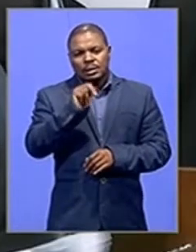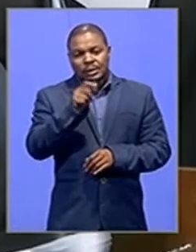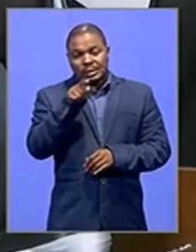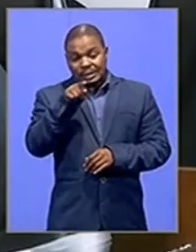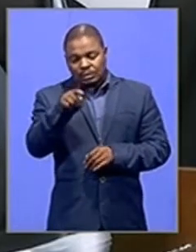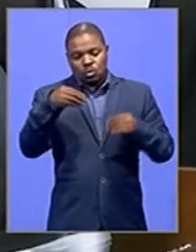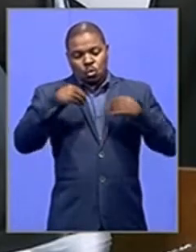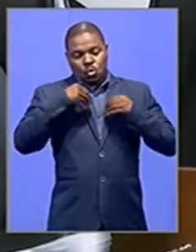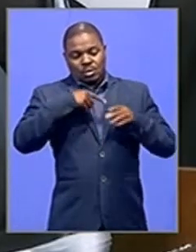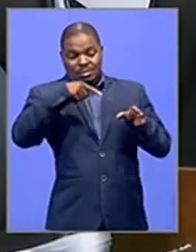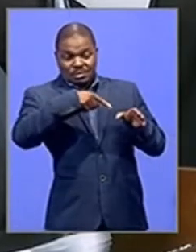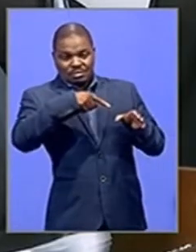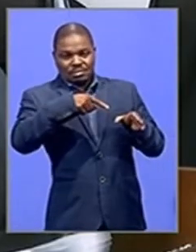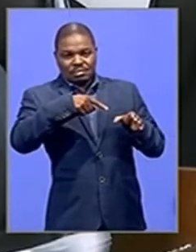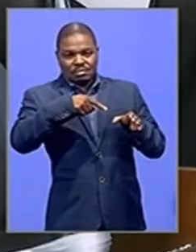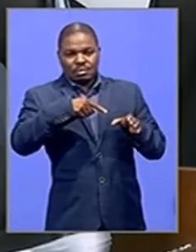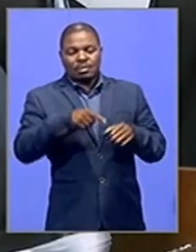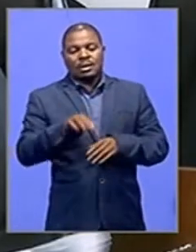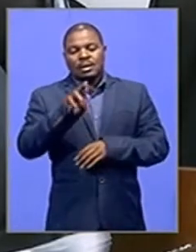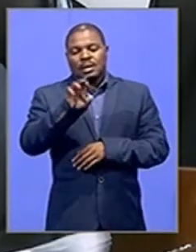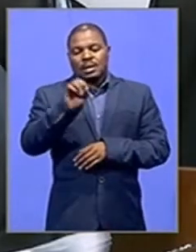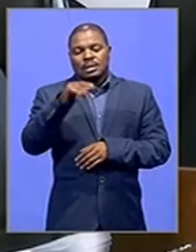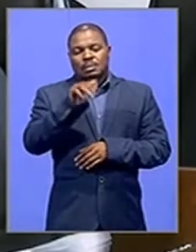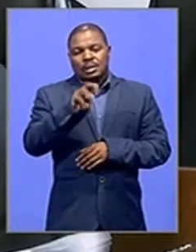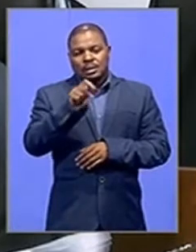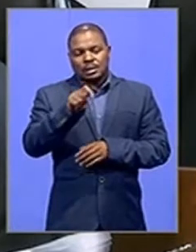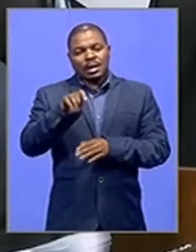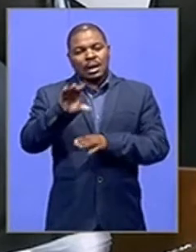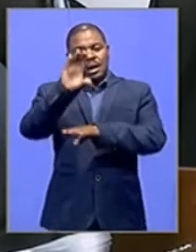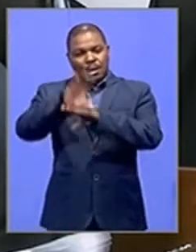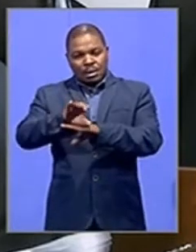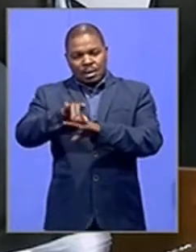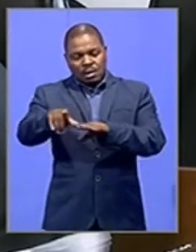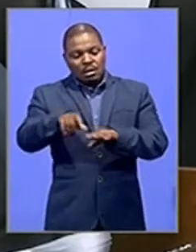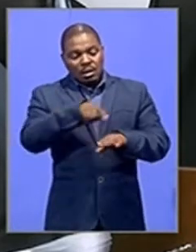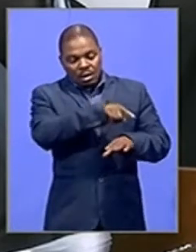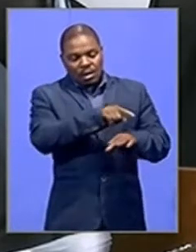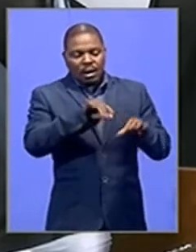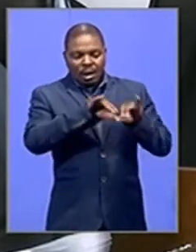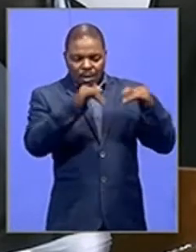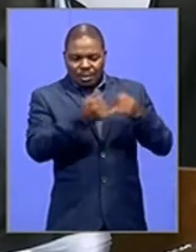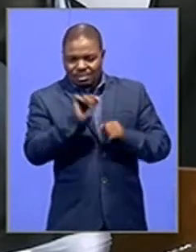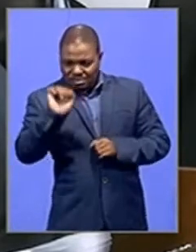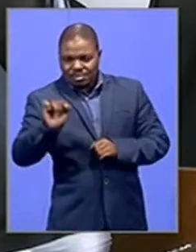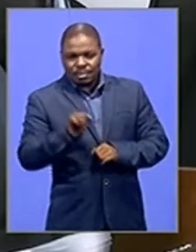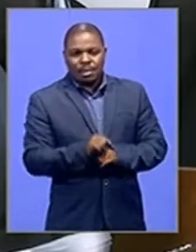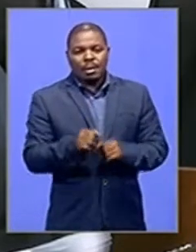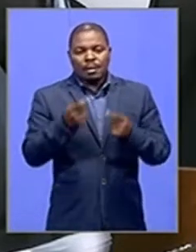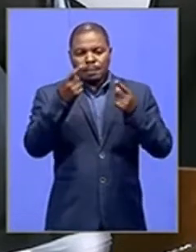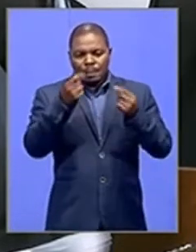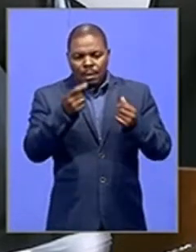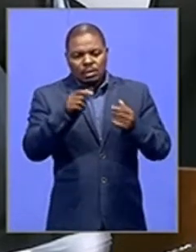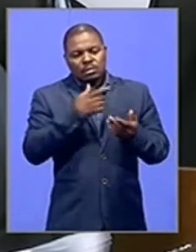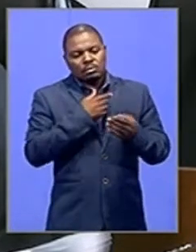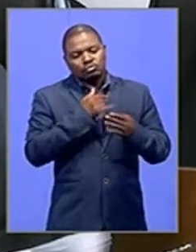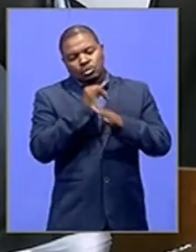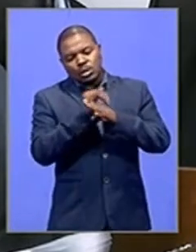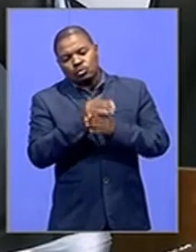Regiments capital owed Molelwane Consulting the money that was duly invoiced and